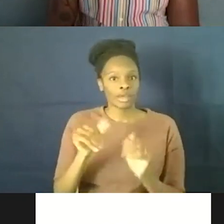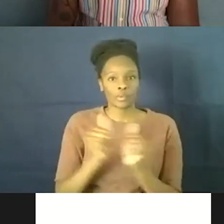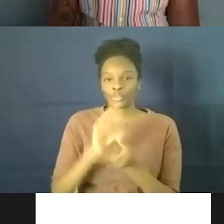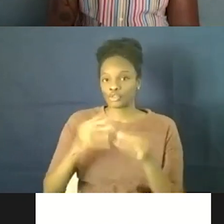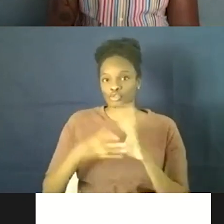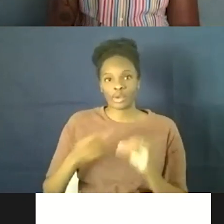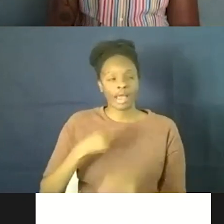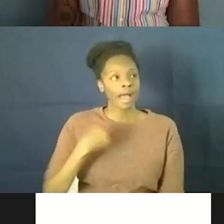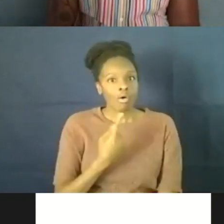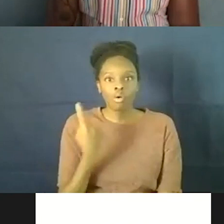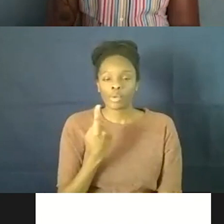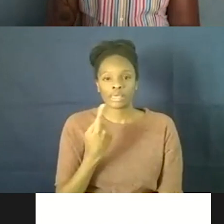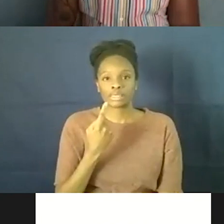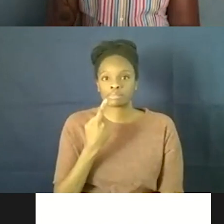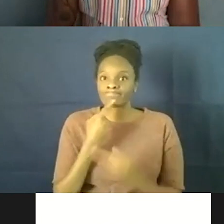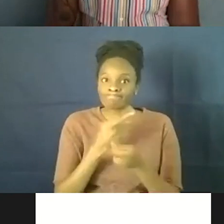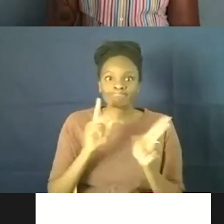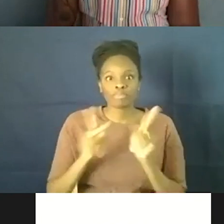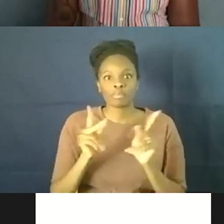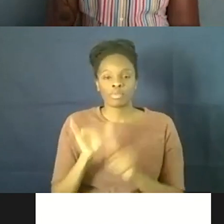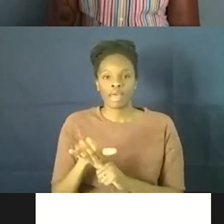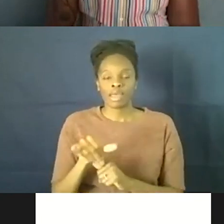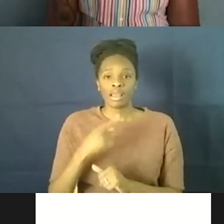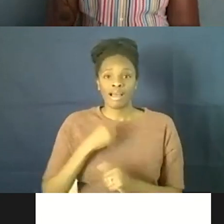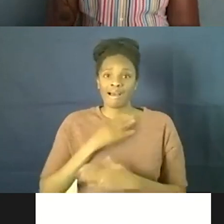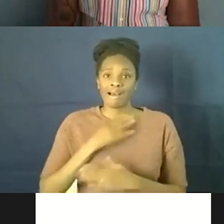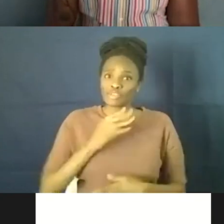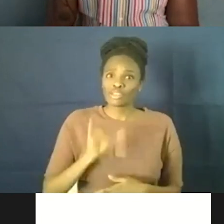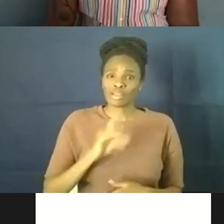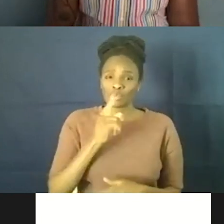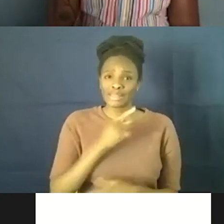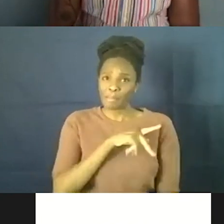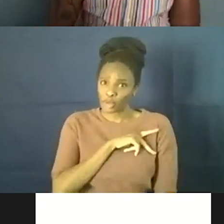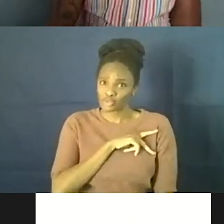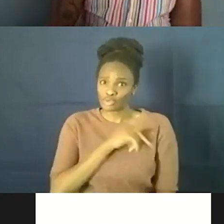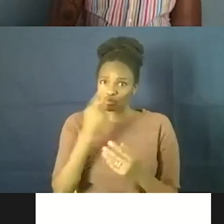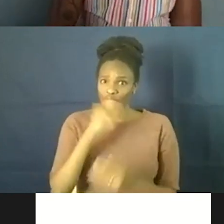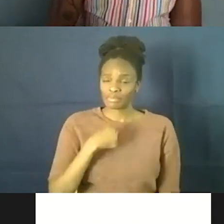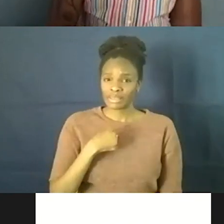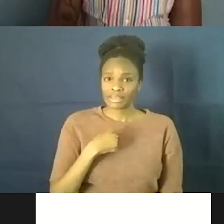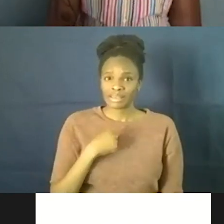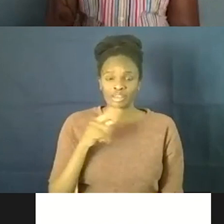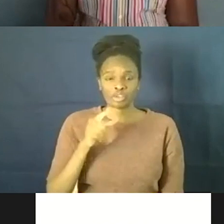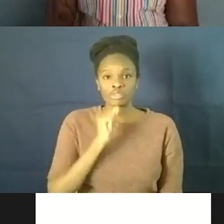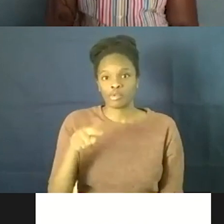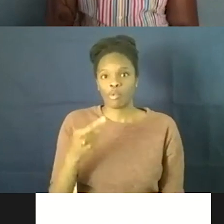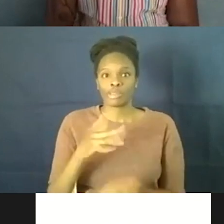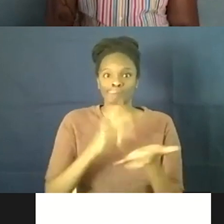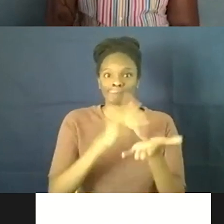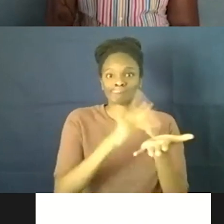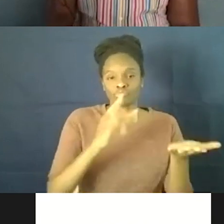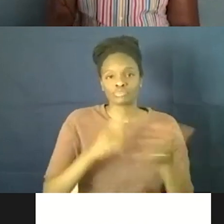to everyone. Like, I really appreciate it because it's very personal to me, and you didn't, like, just, you know, upend it. So that's